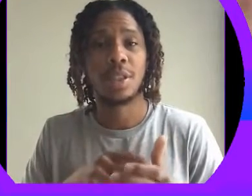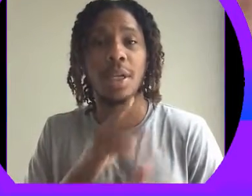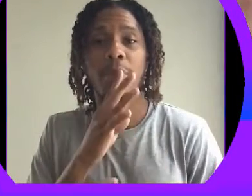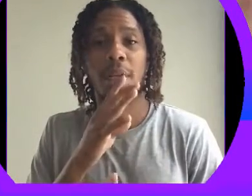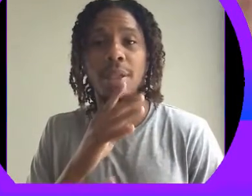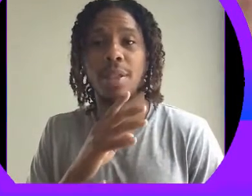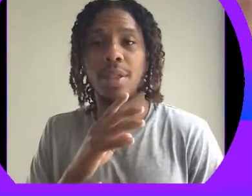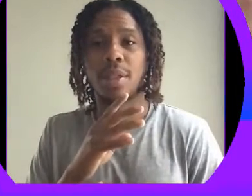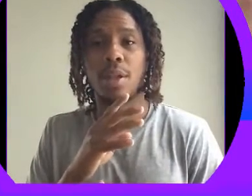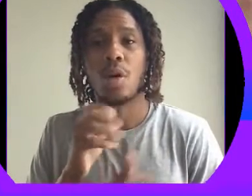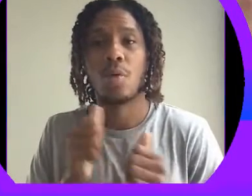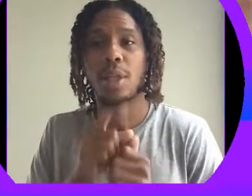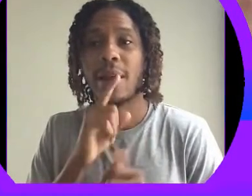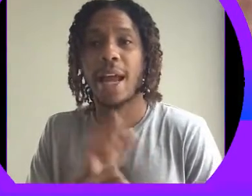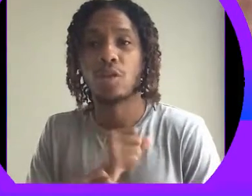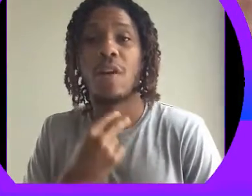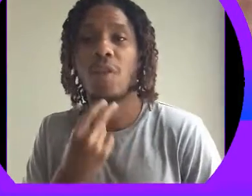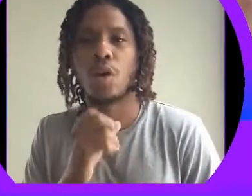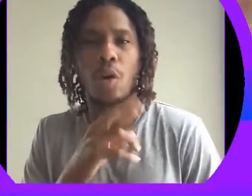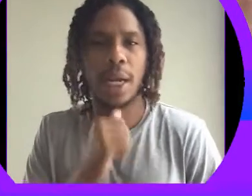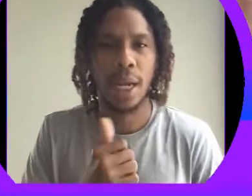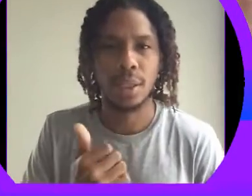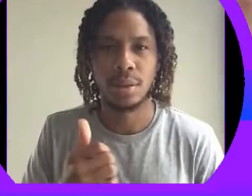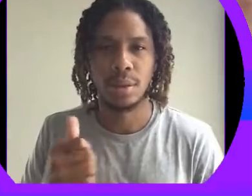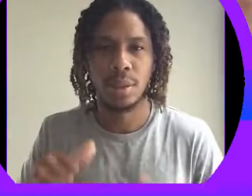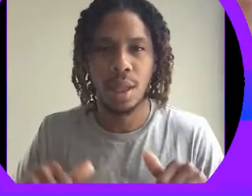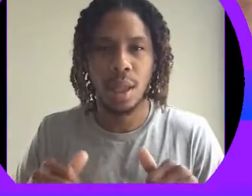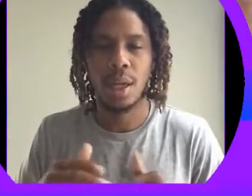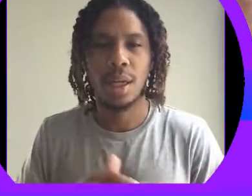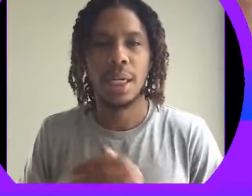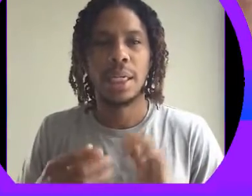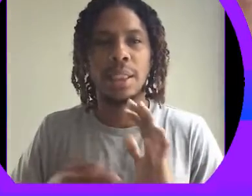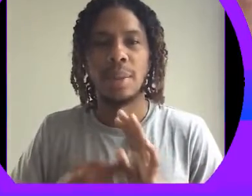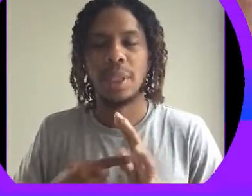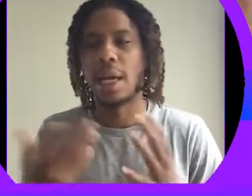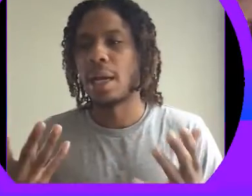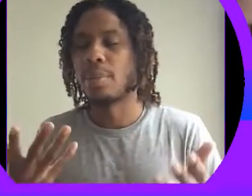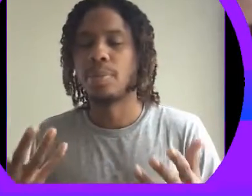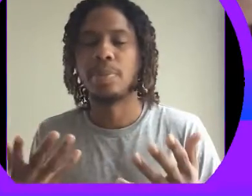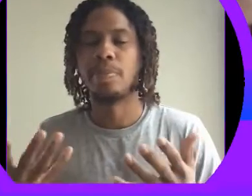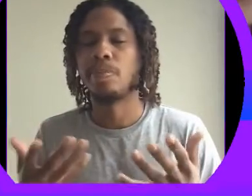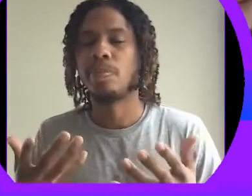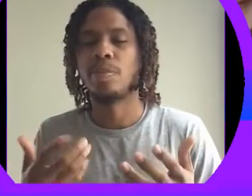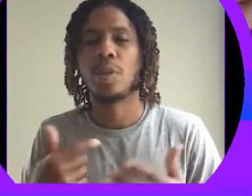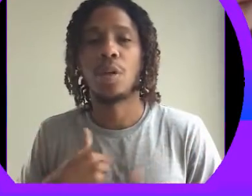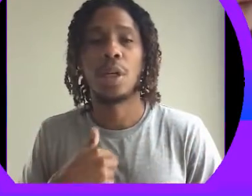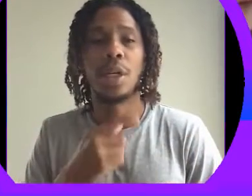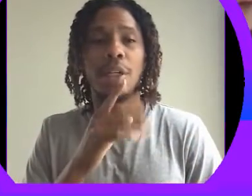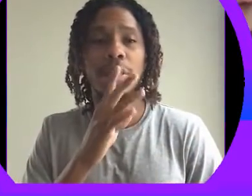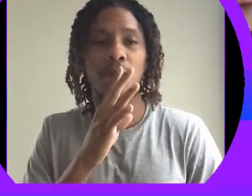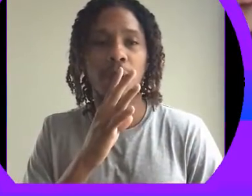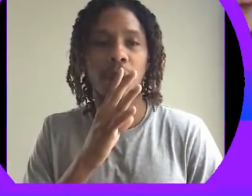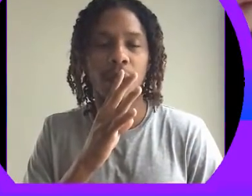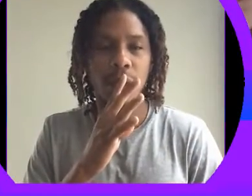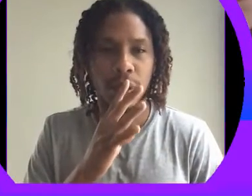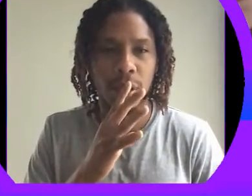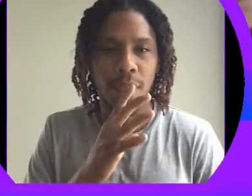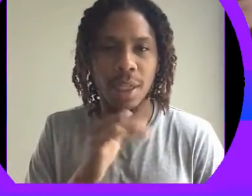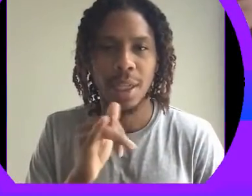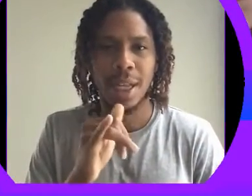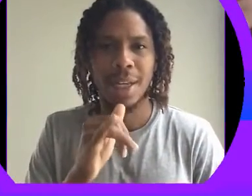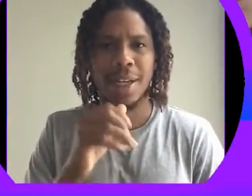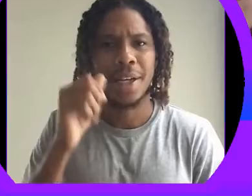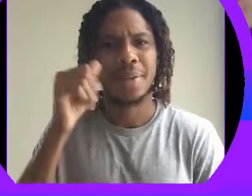to speak with our actual voice or not to. Sometimes we speak at 4 or 6,